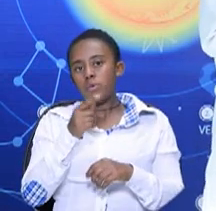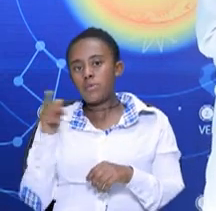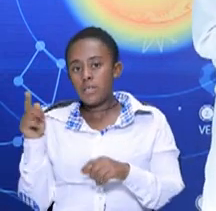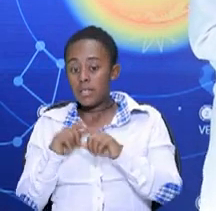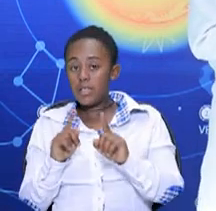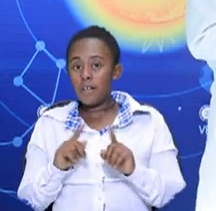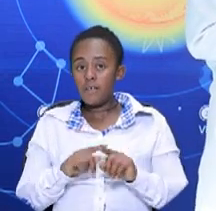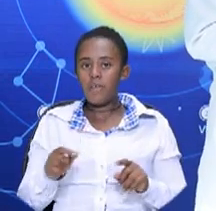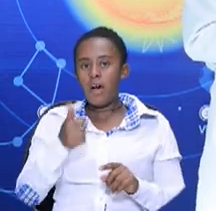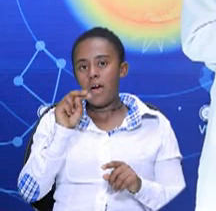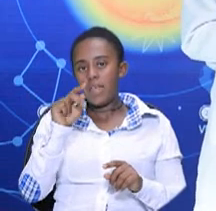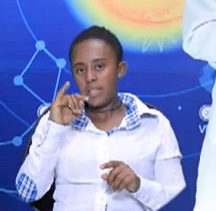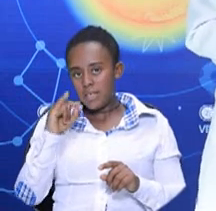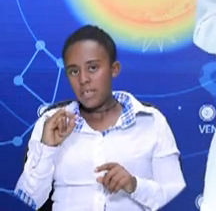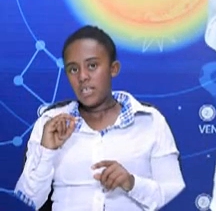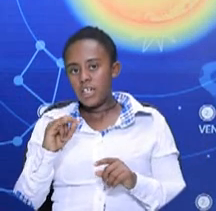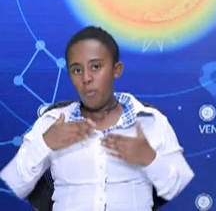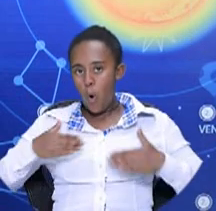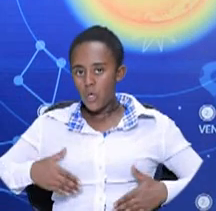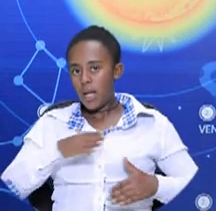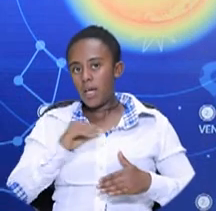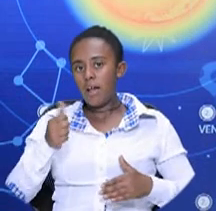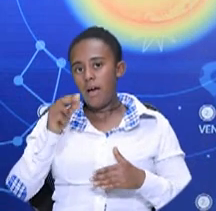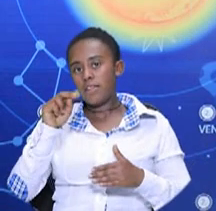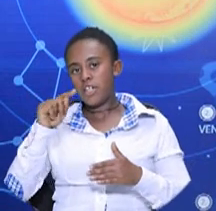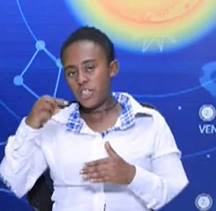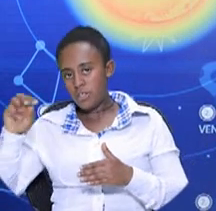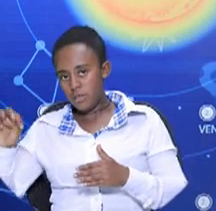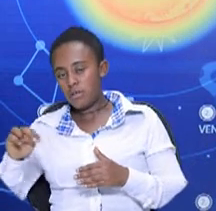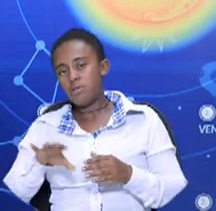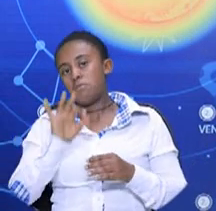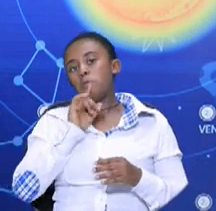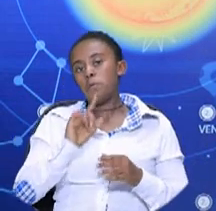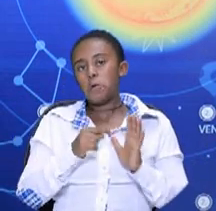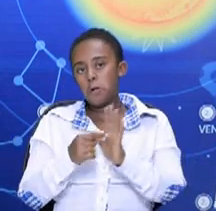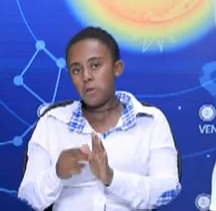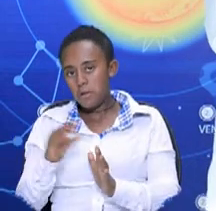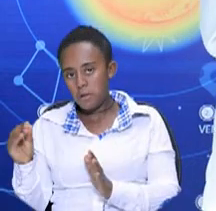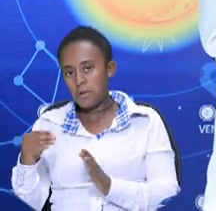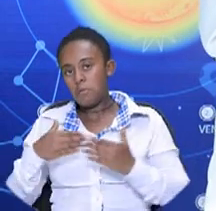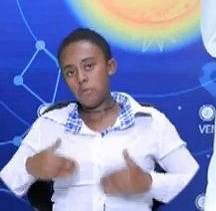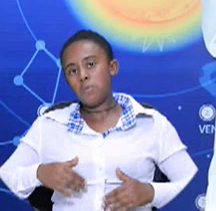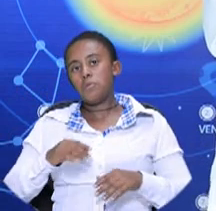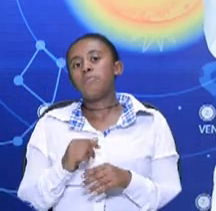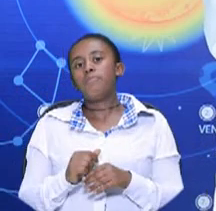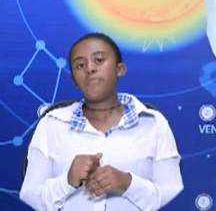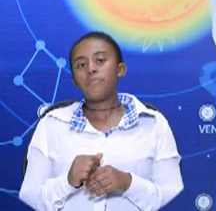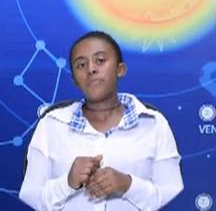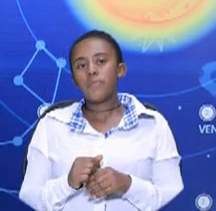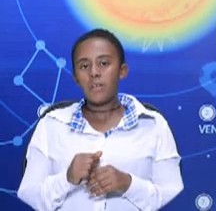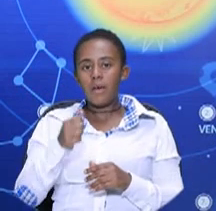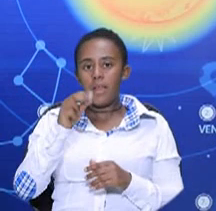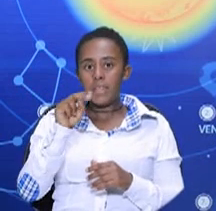these different antigens and antibody that are found in our body. So antigens that